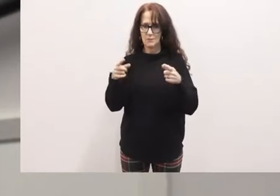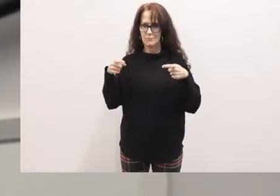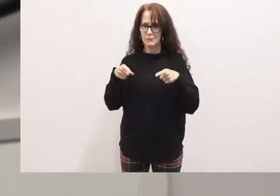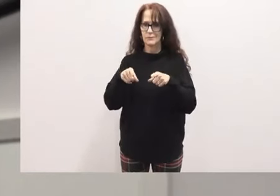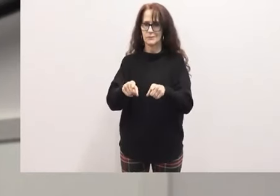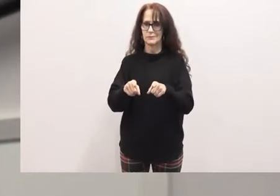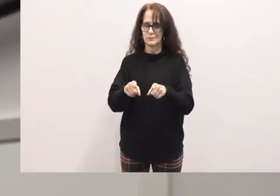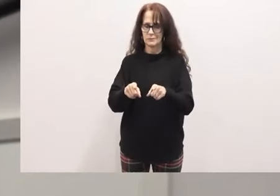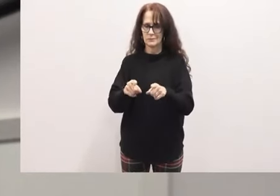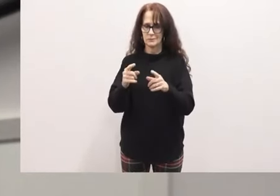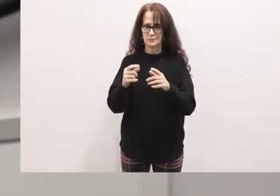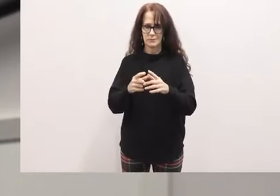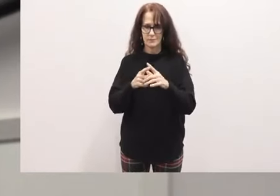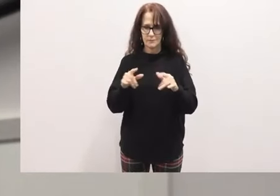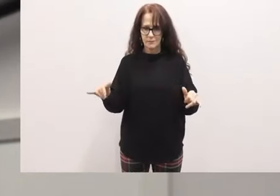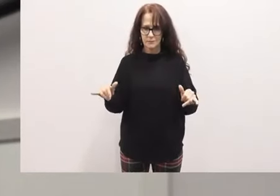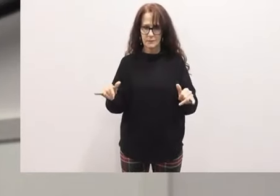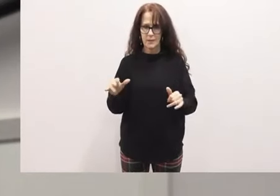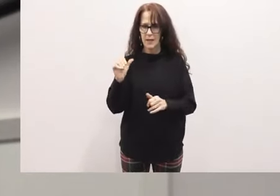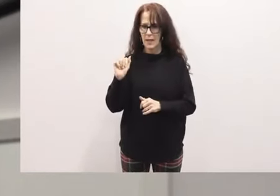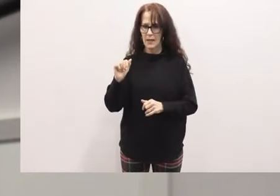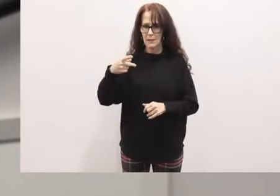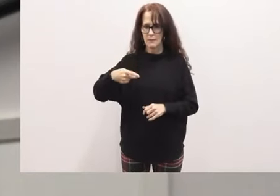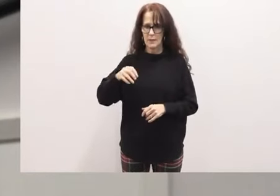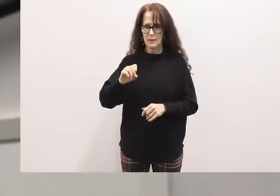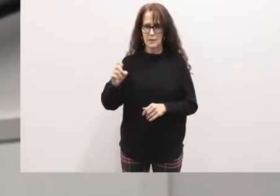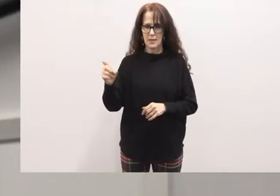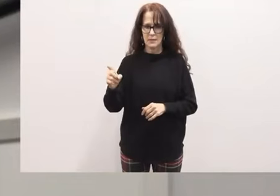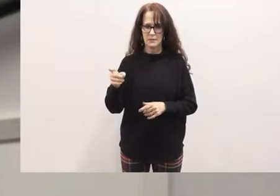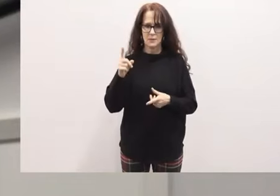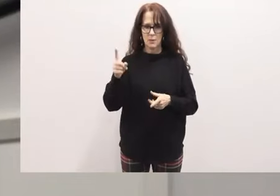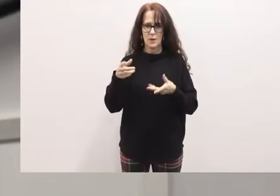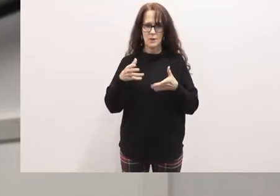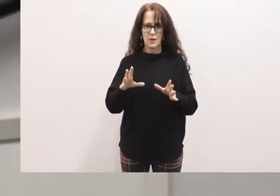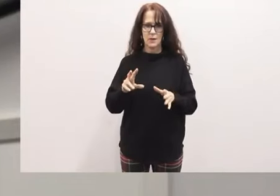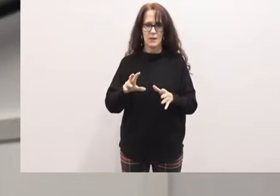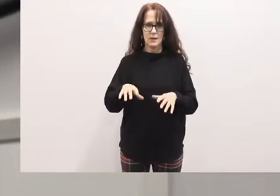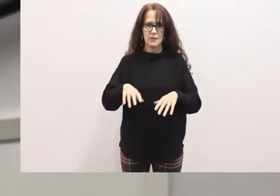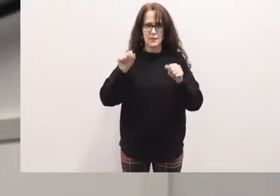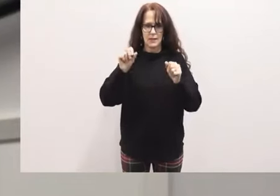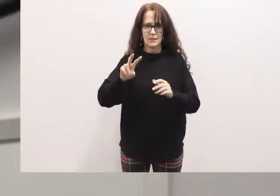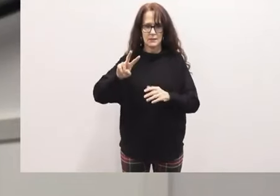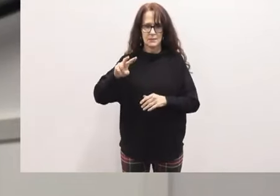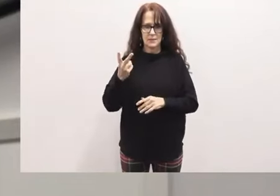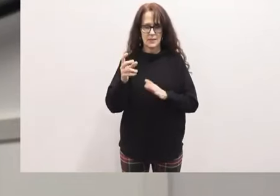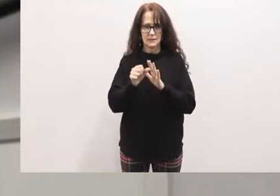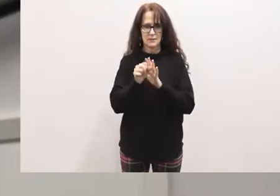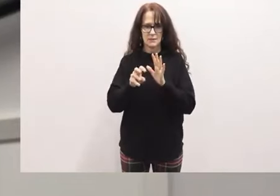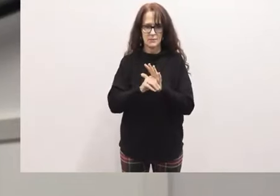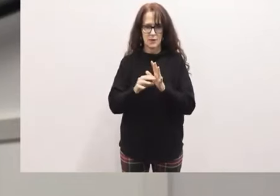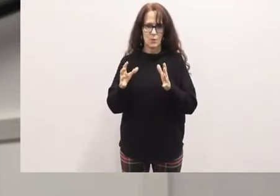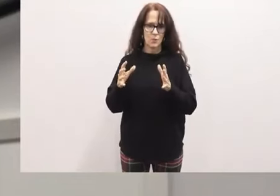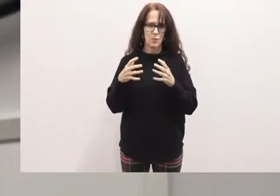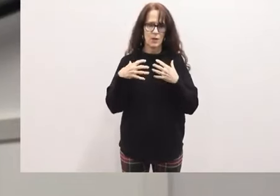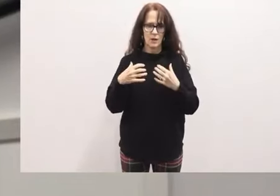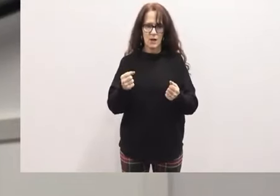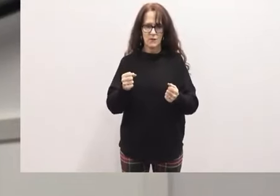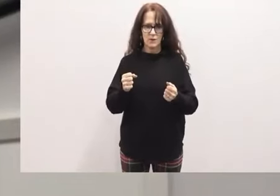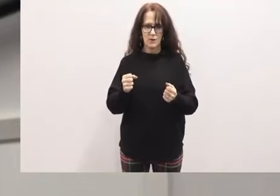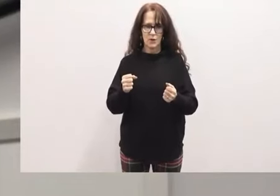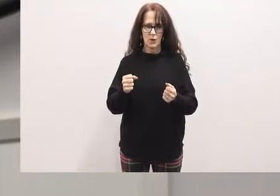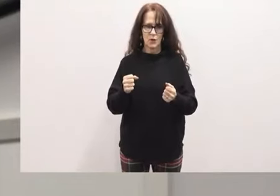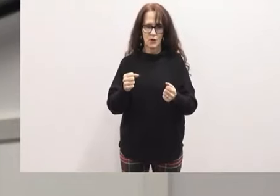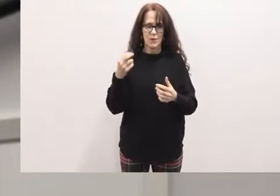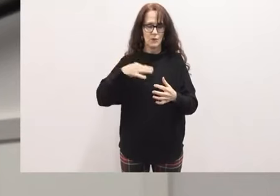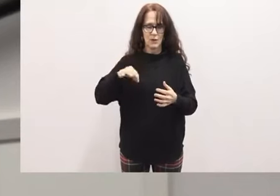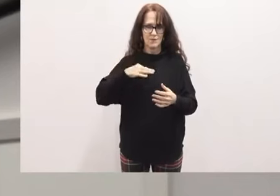so Dr. Camarino mentioned APEX. It's one way that students can take the second semester but recover the credit for the first semester at the